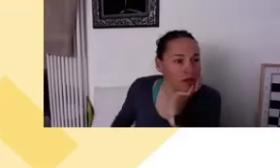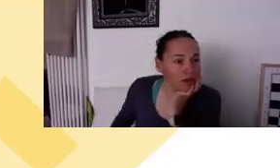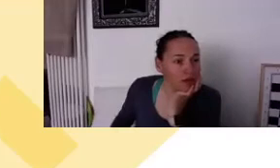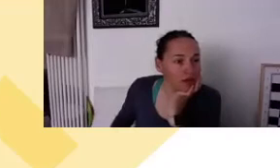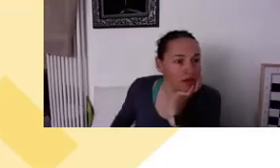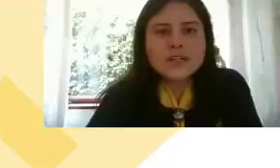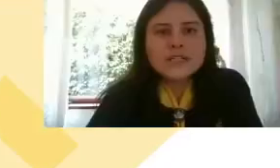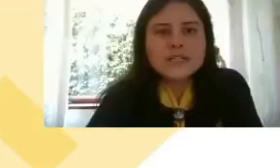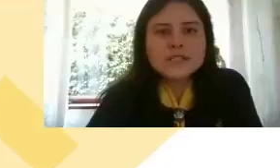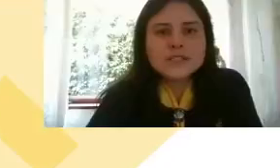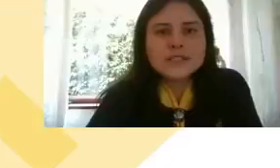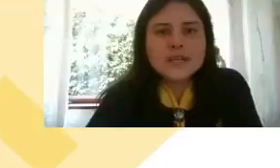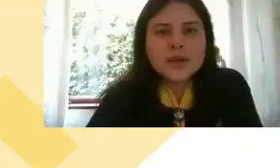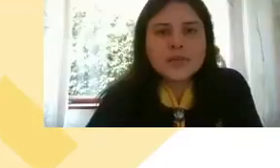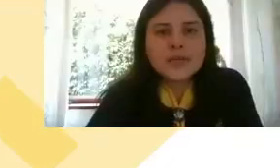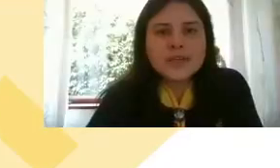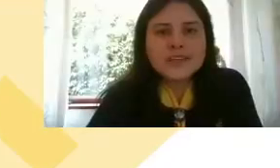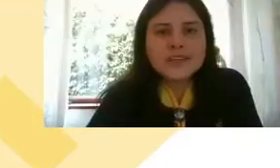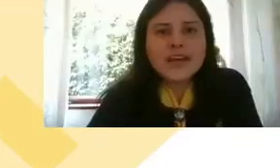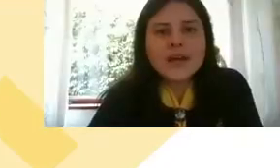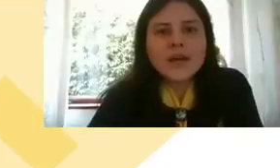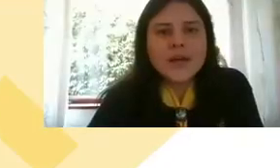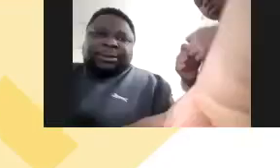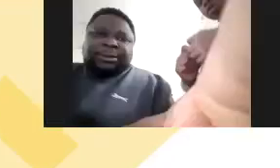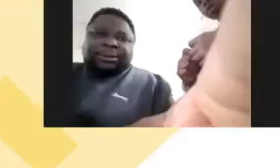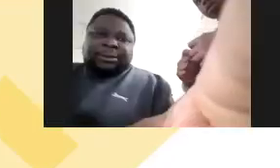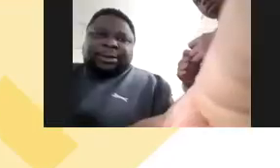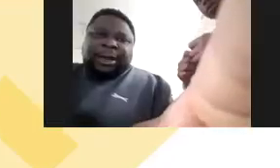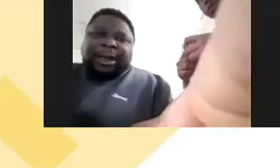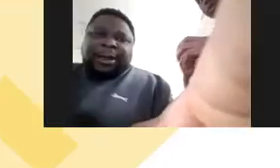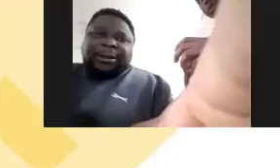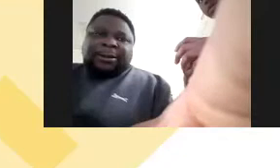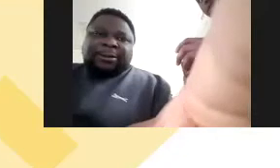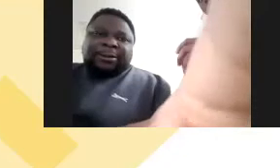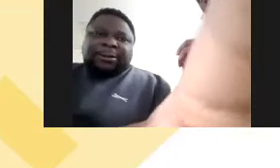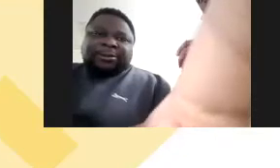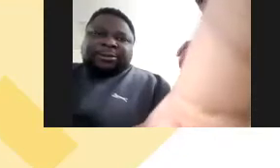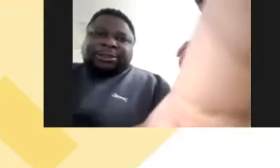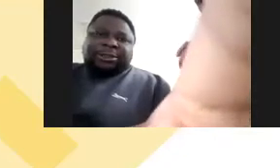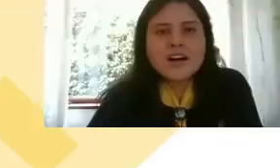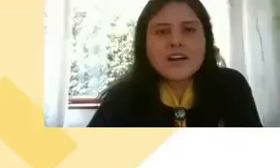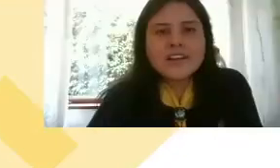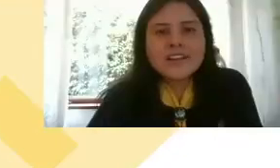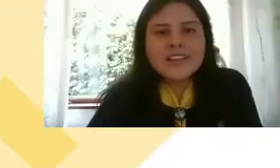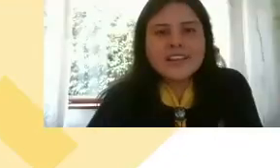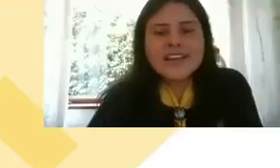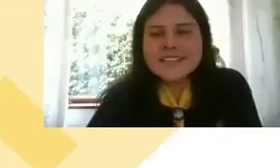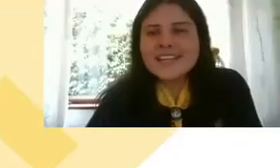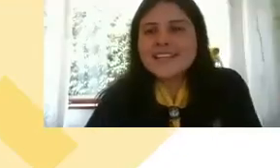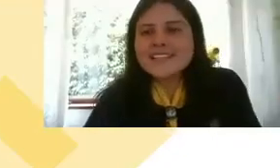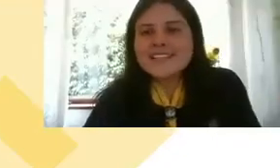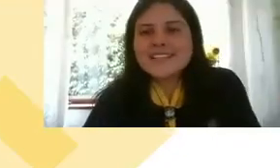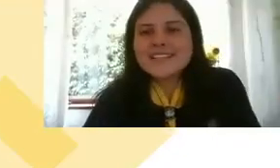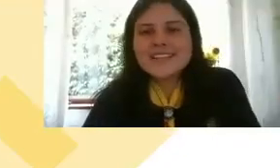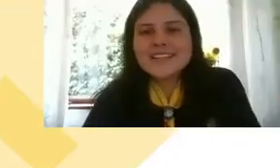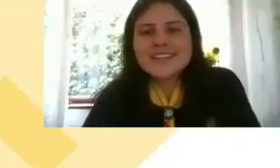four, five. B. Yeah. And then one to the right. I, R, D. Excellent.